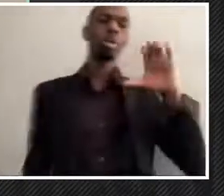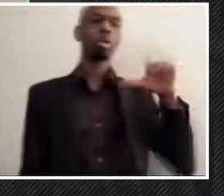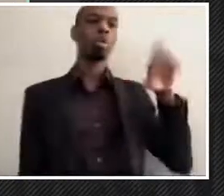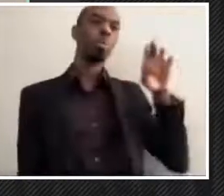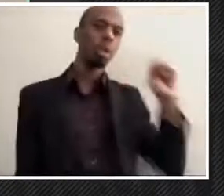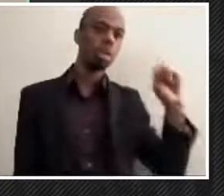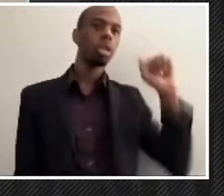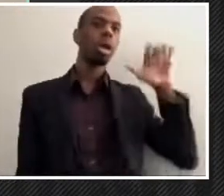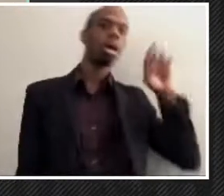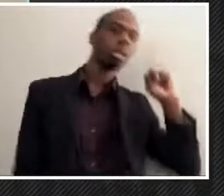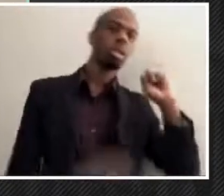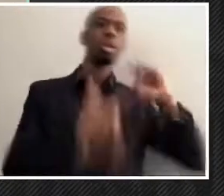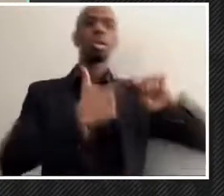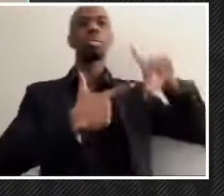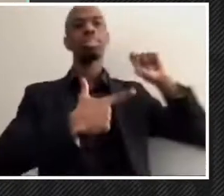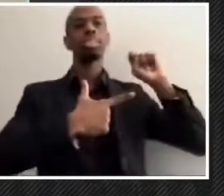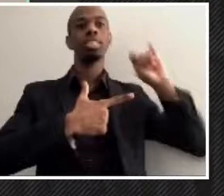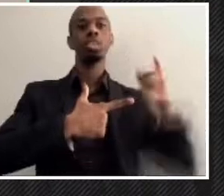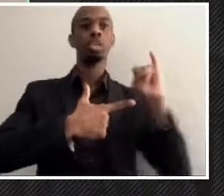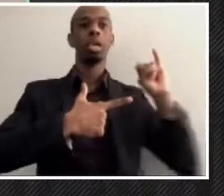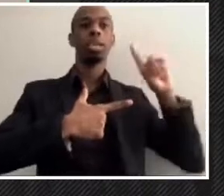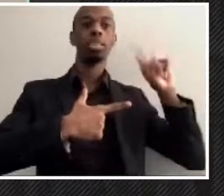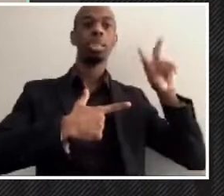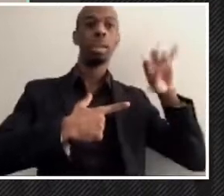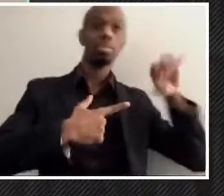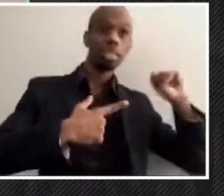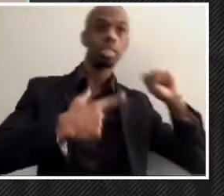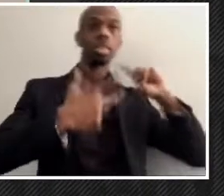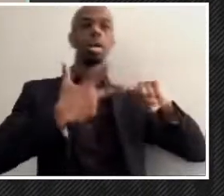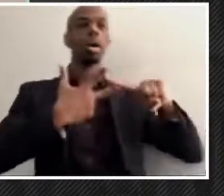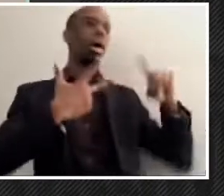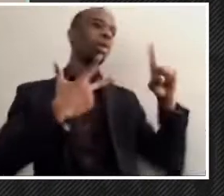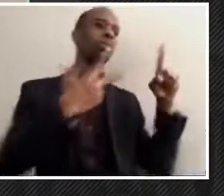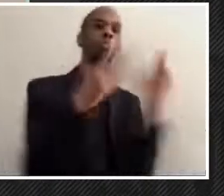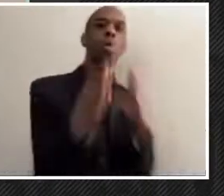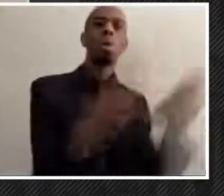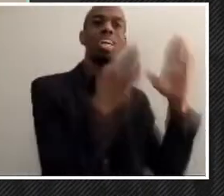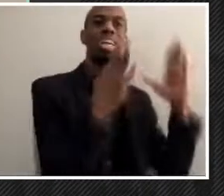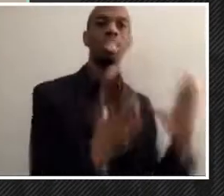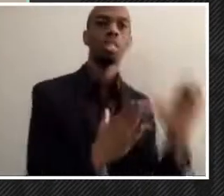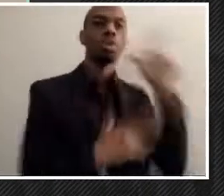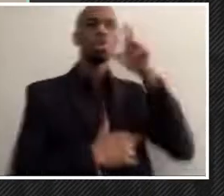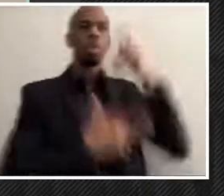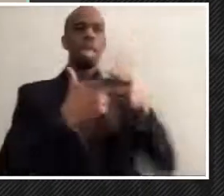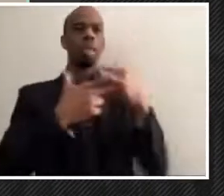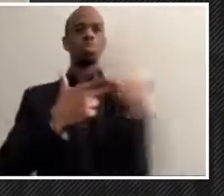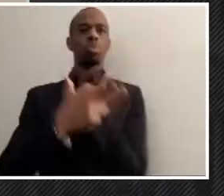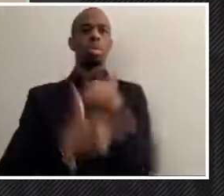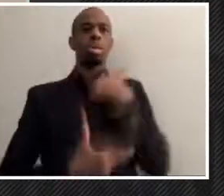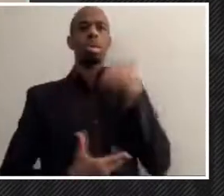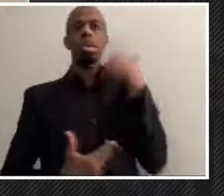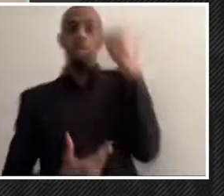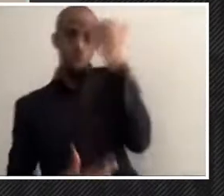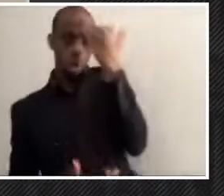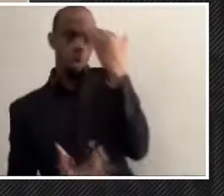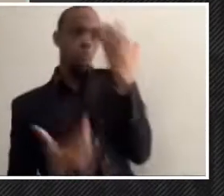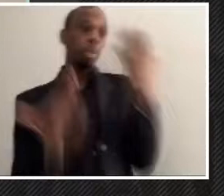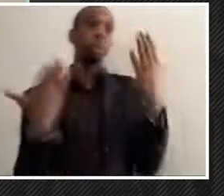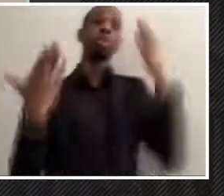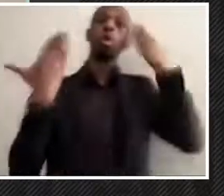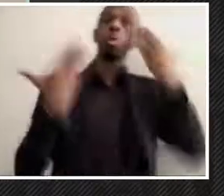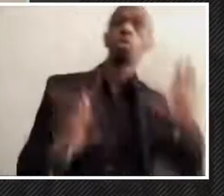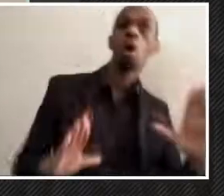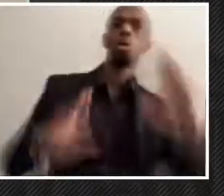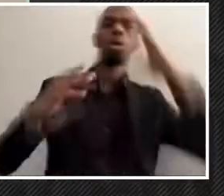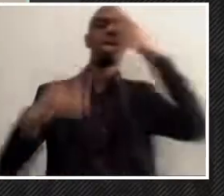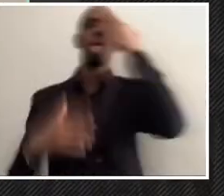TJ Davis in Syracuse, organizers whose names will be recognized and who may not be recognized, but who are day in and day out showing